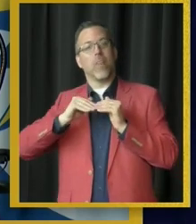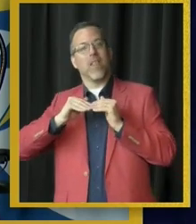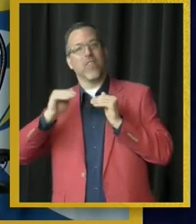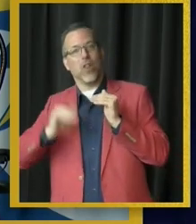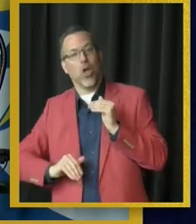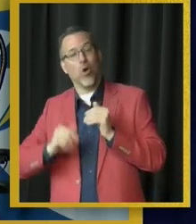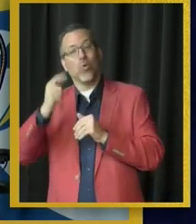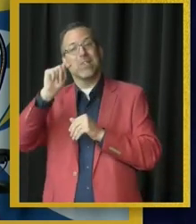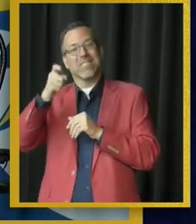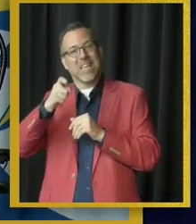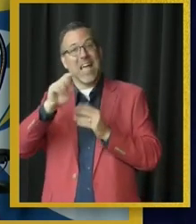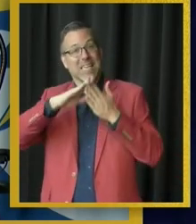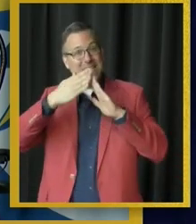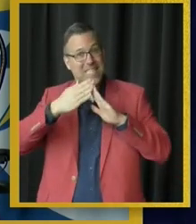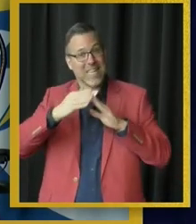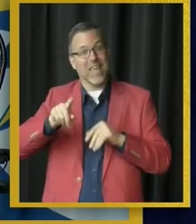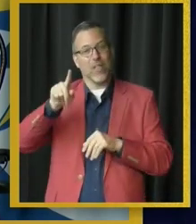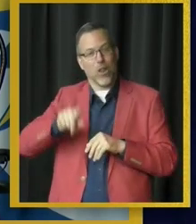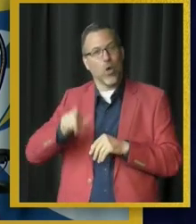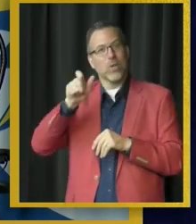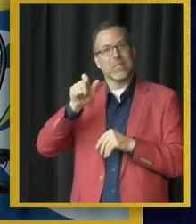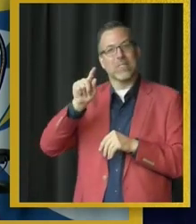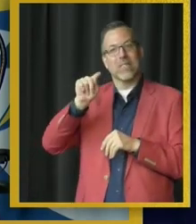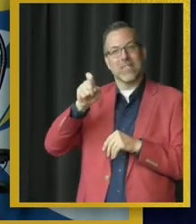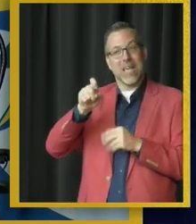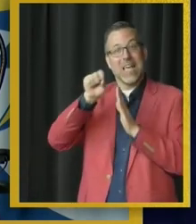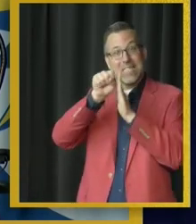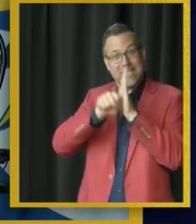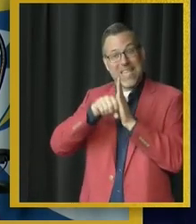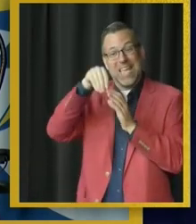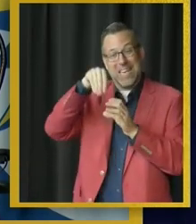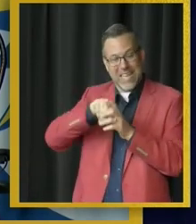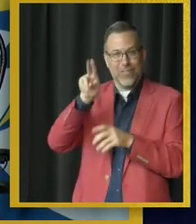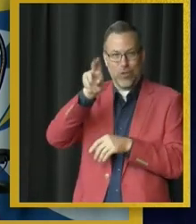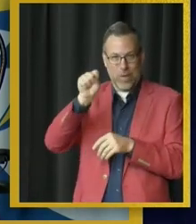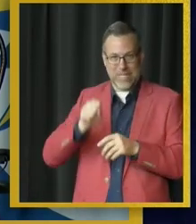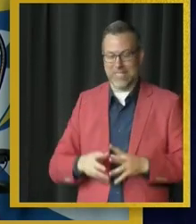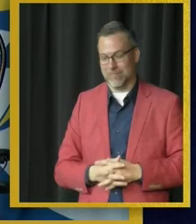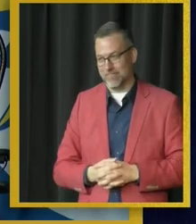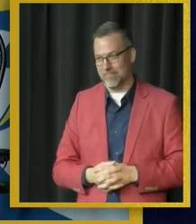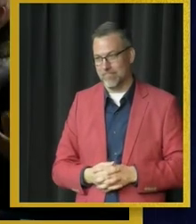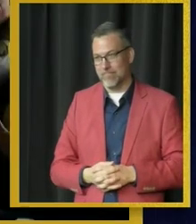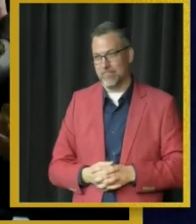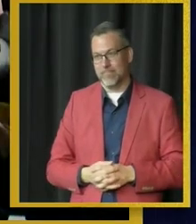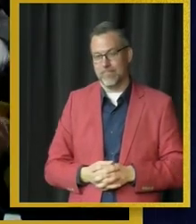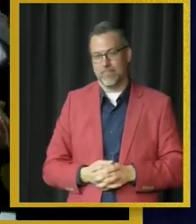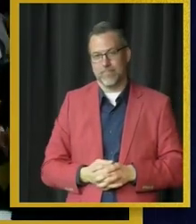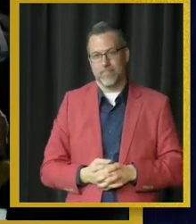city and the lowest tax state in the country.